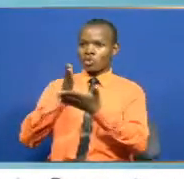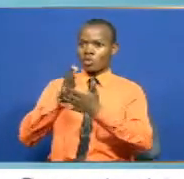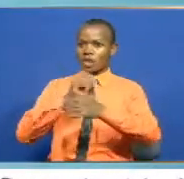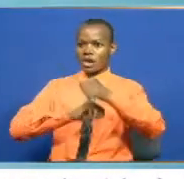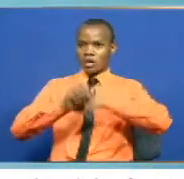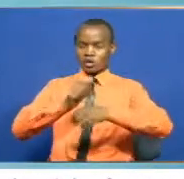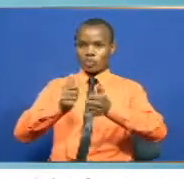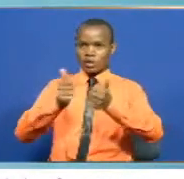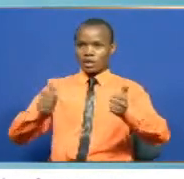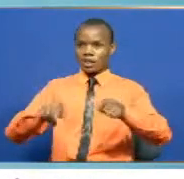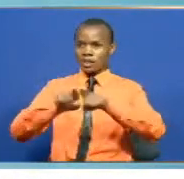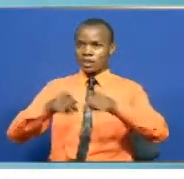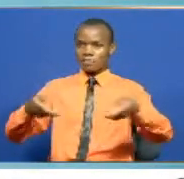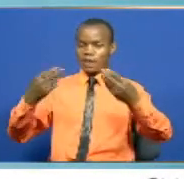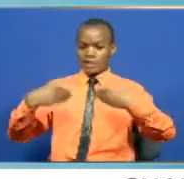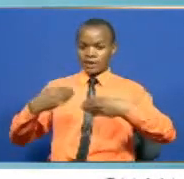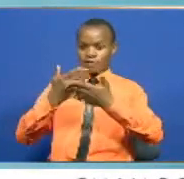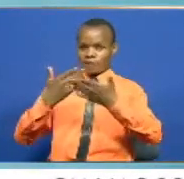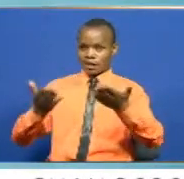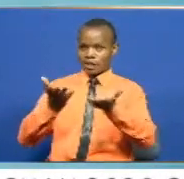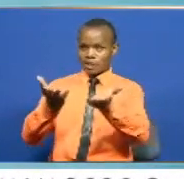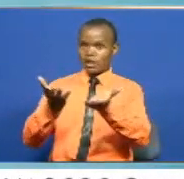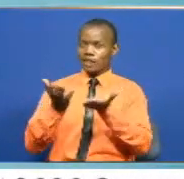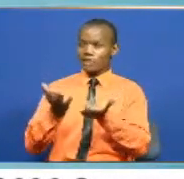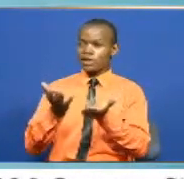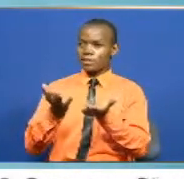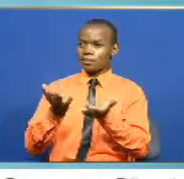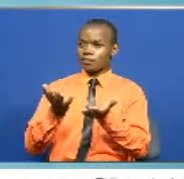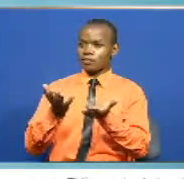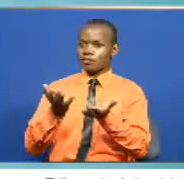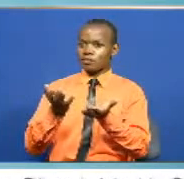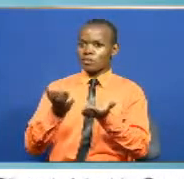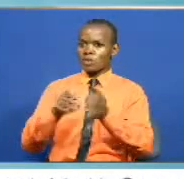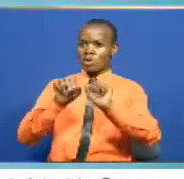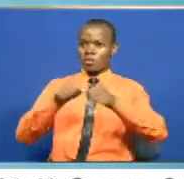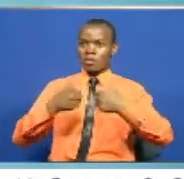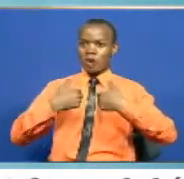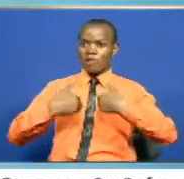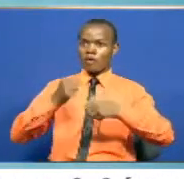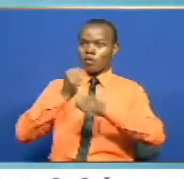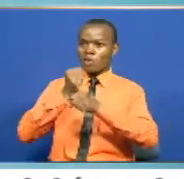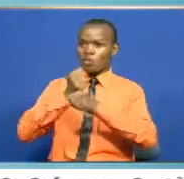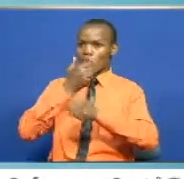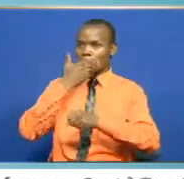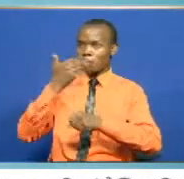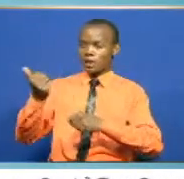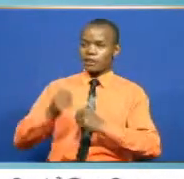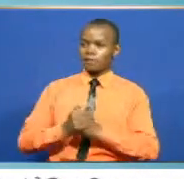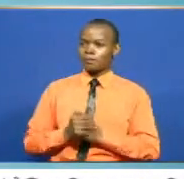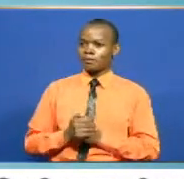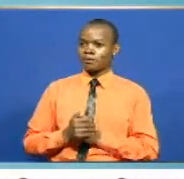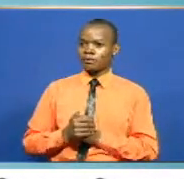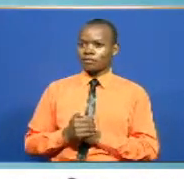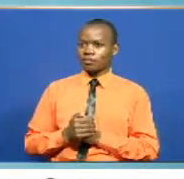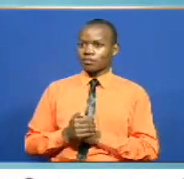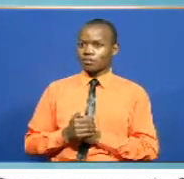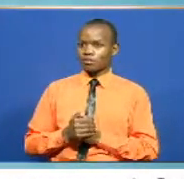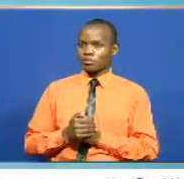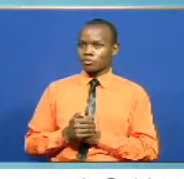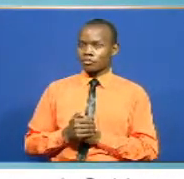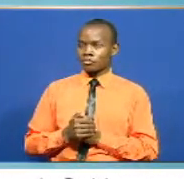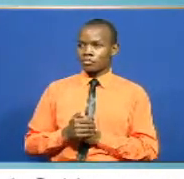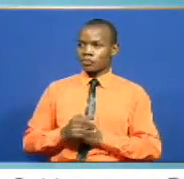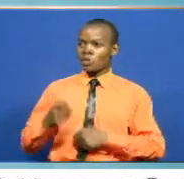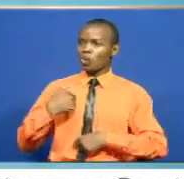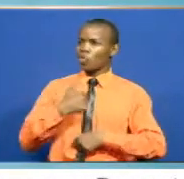the facilities that we need in order for us to put in as much work as possible. So we are not sleeping on